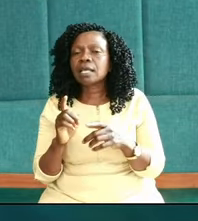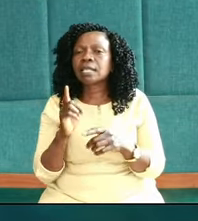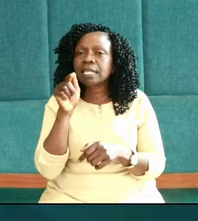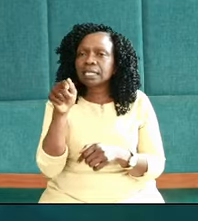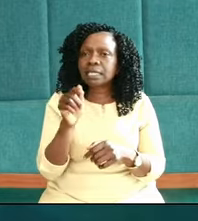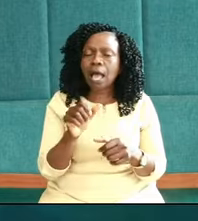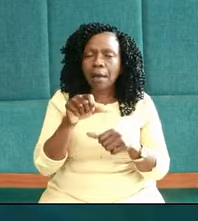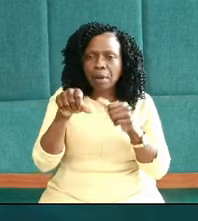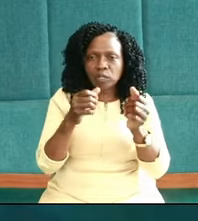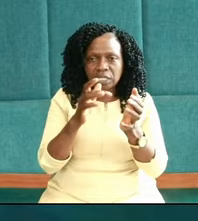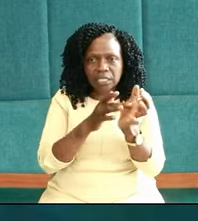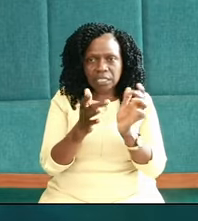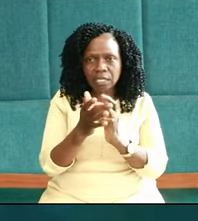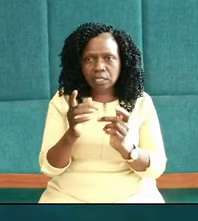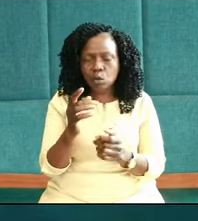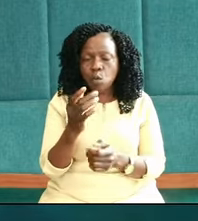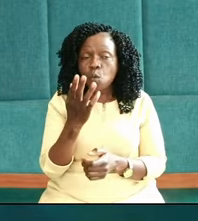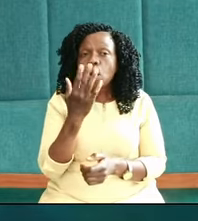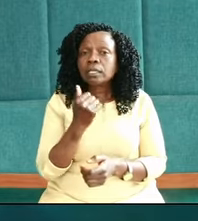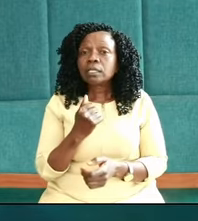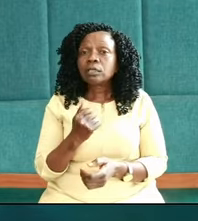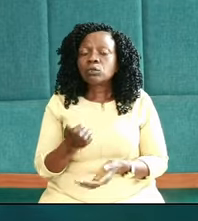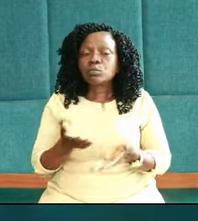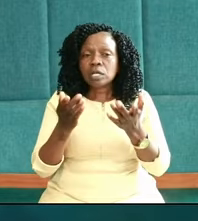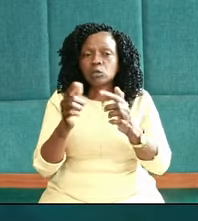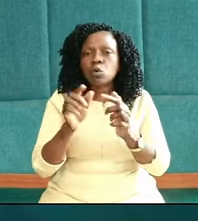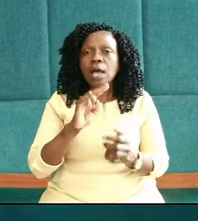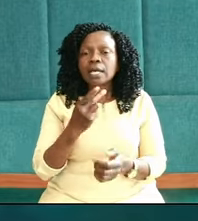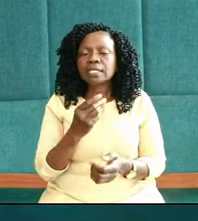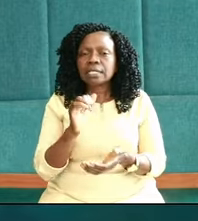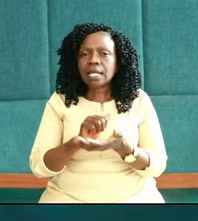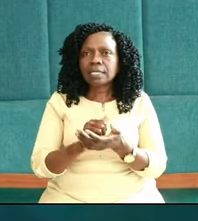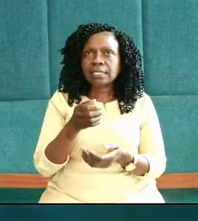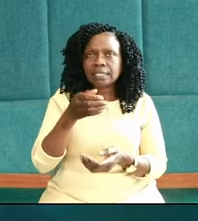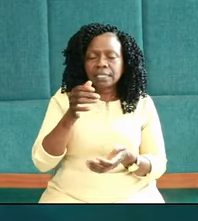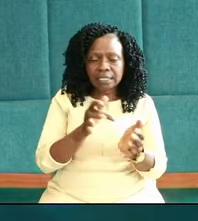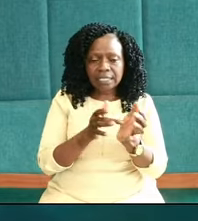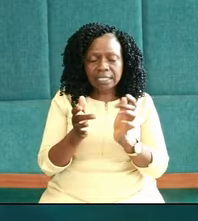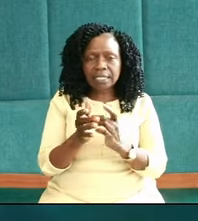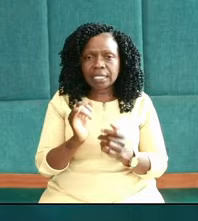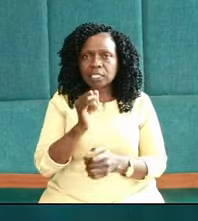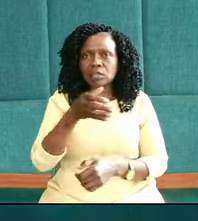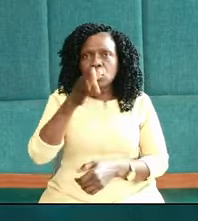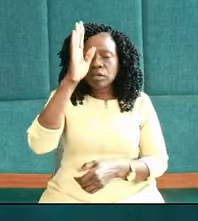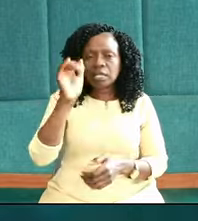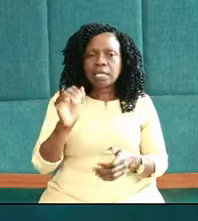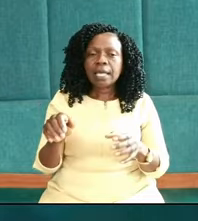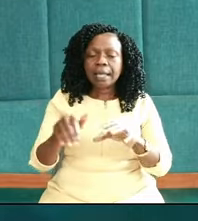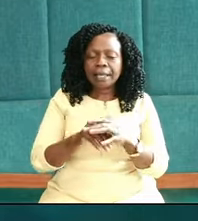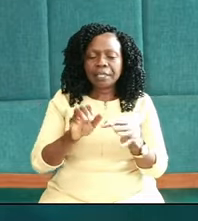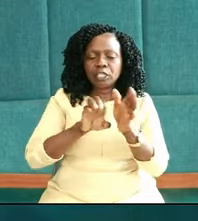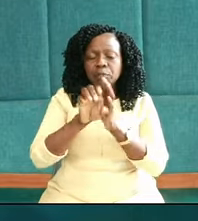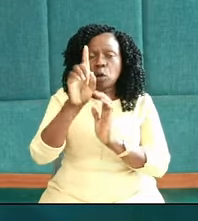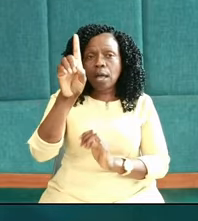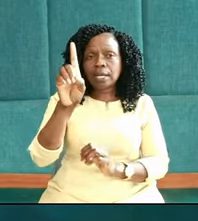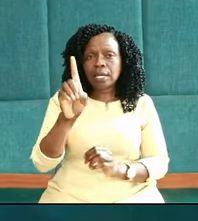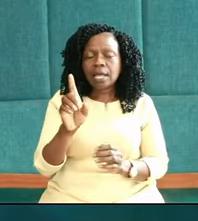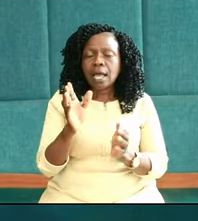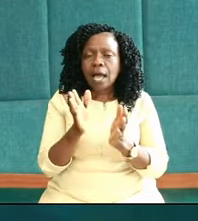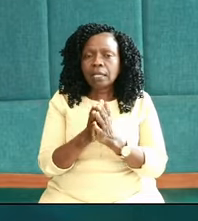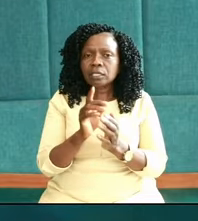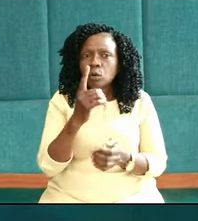Jesus, wanting to bring to us that Jesus is God in chapter 1, and he's the one who will save